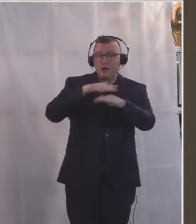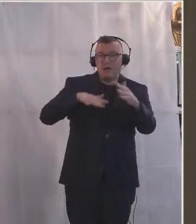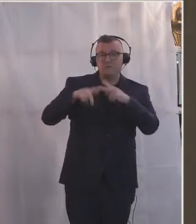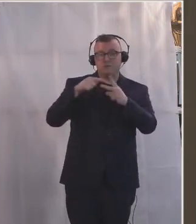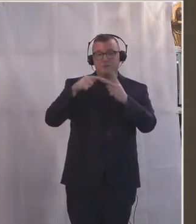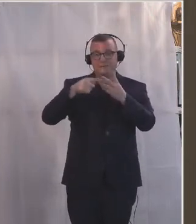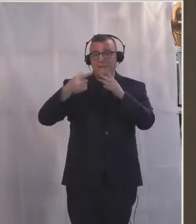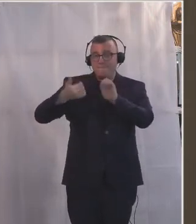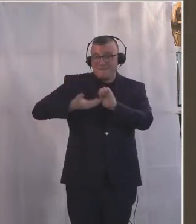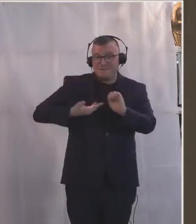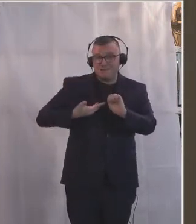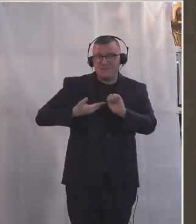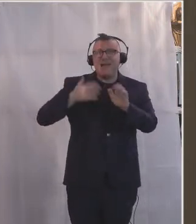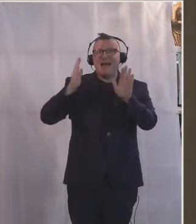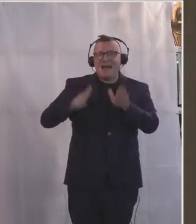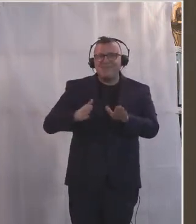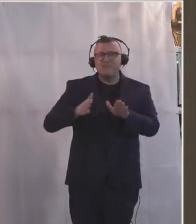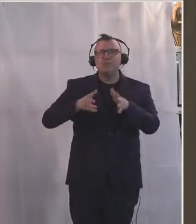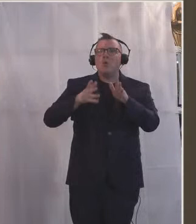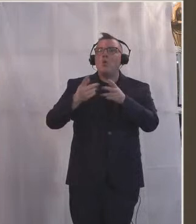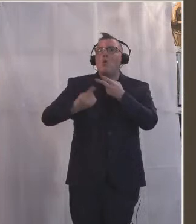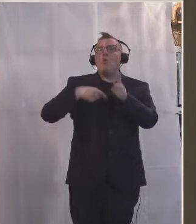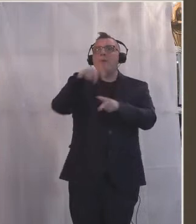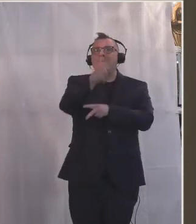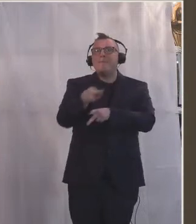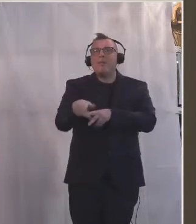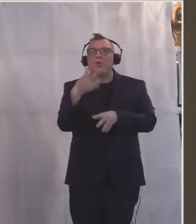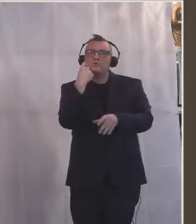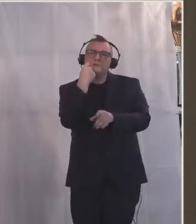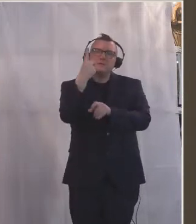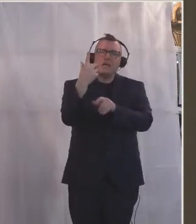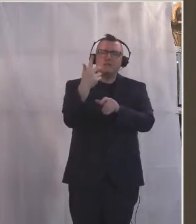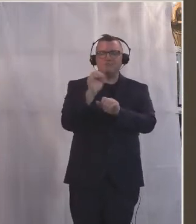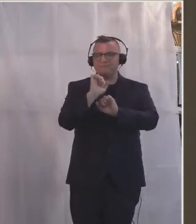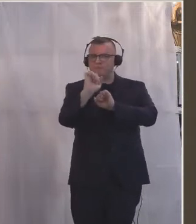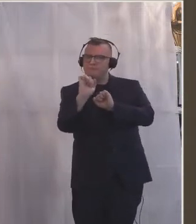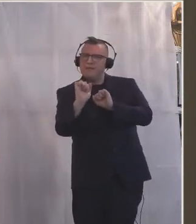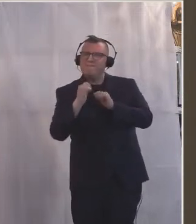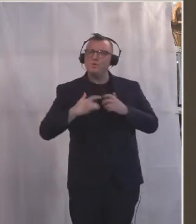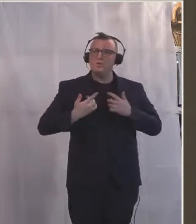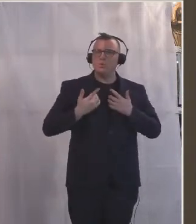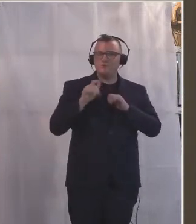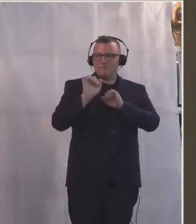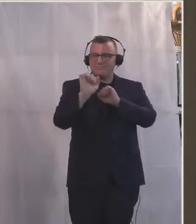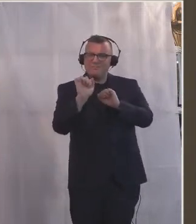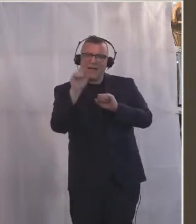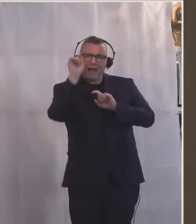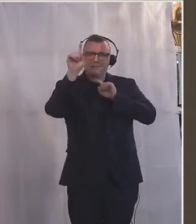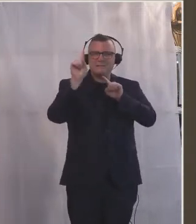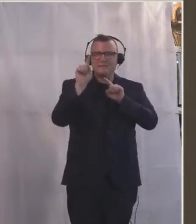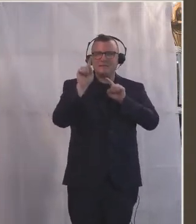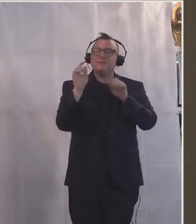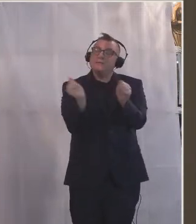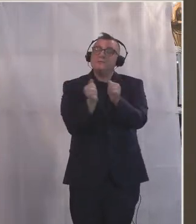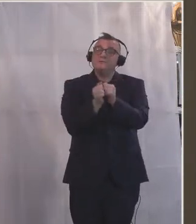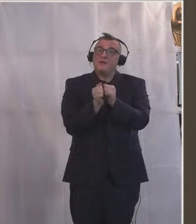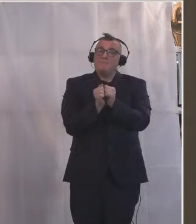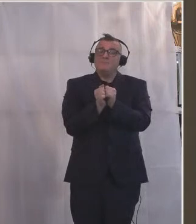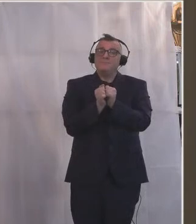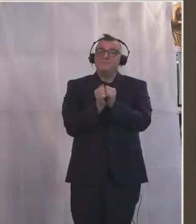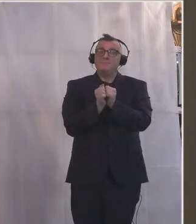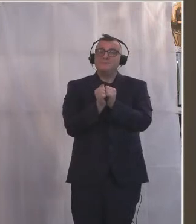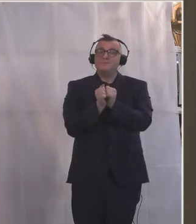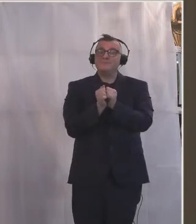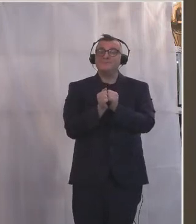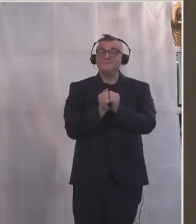person and embrace their ideas, embrace their point of views. I think that in that way, we